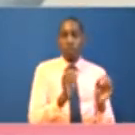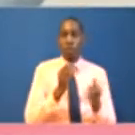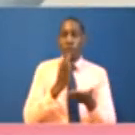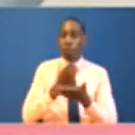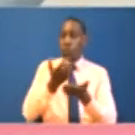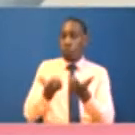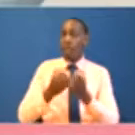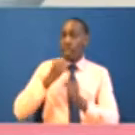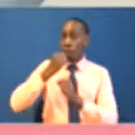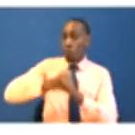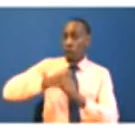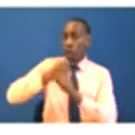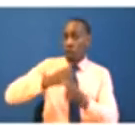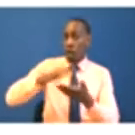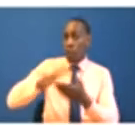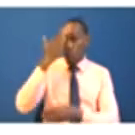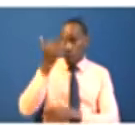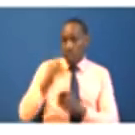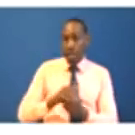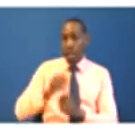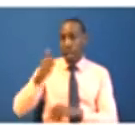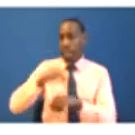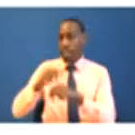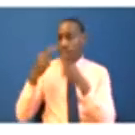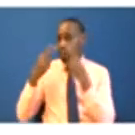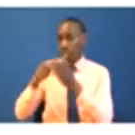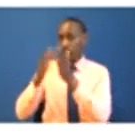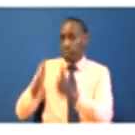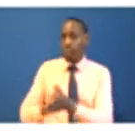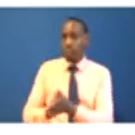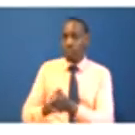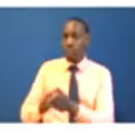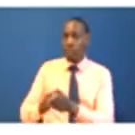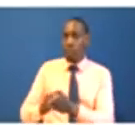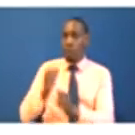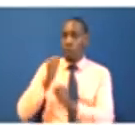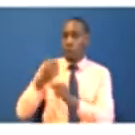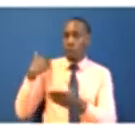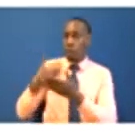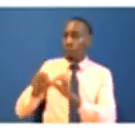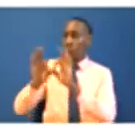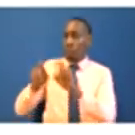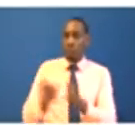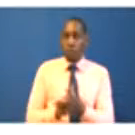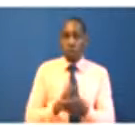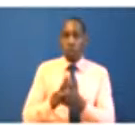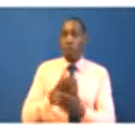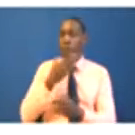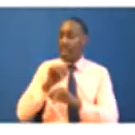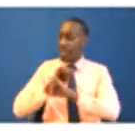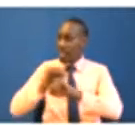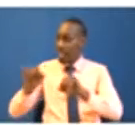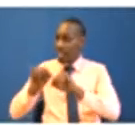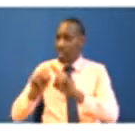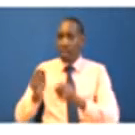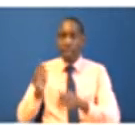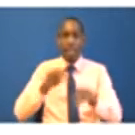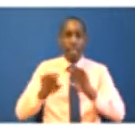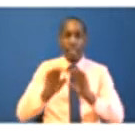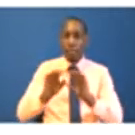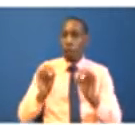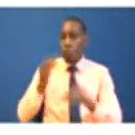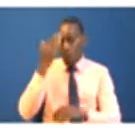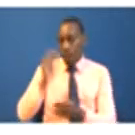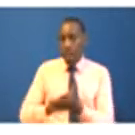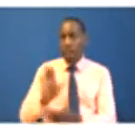need to work on that because sometimes you find candidates who are awesome have a track record are men and women of integrity but they don't get elected simply because they